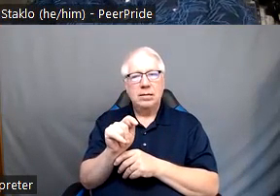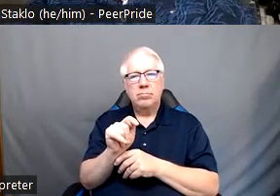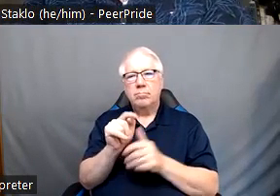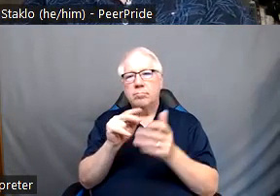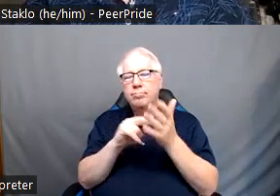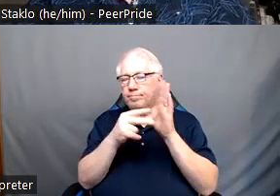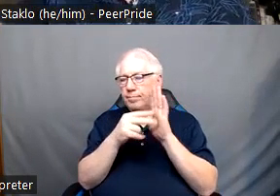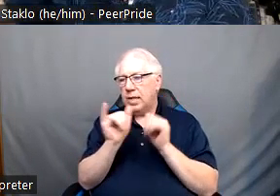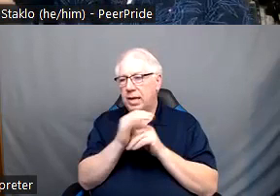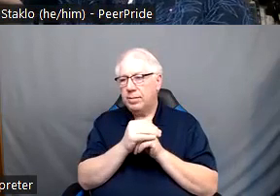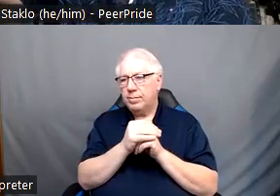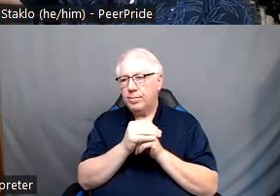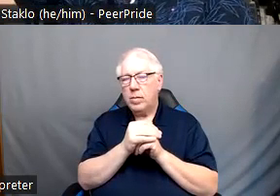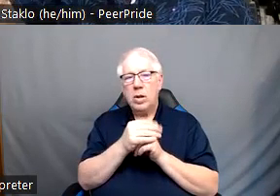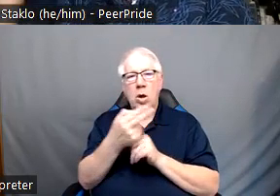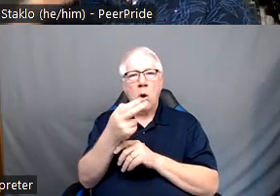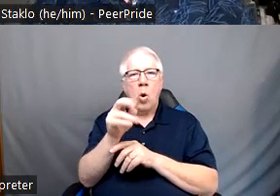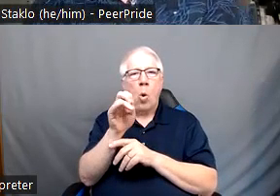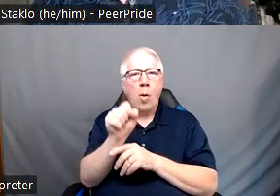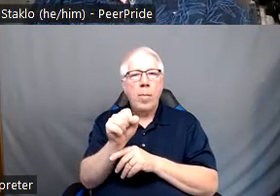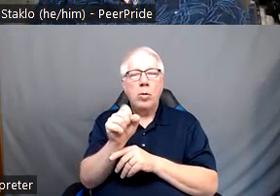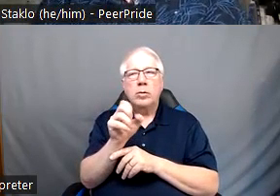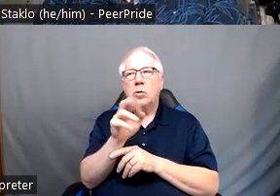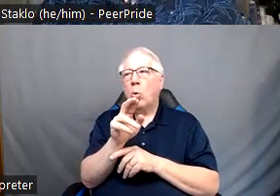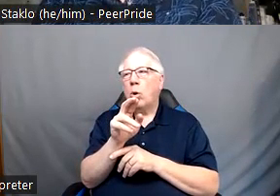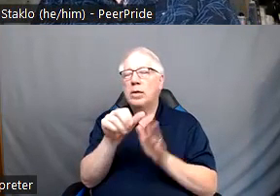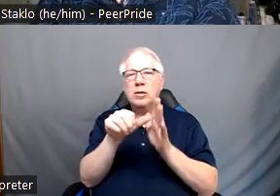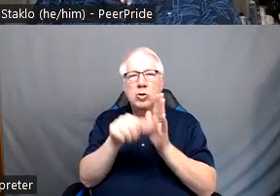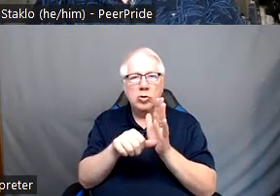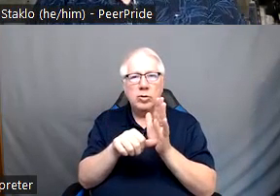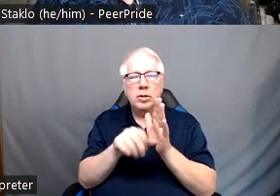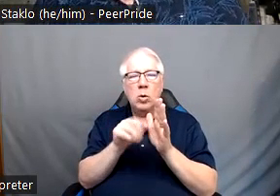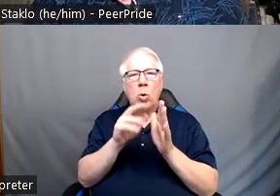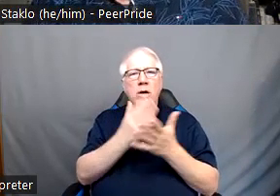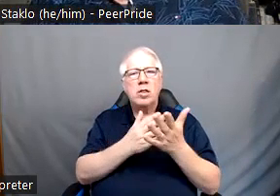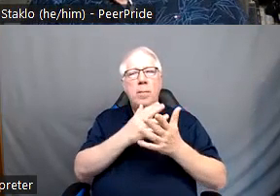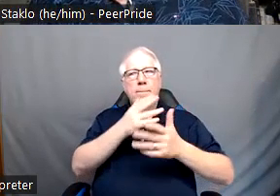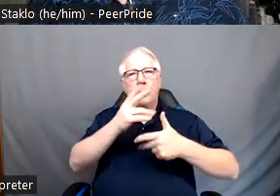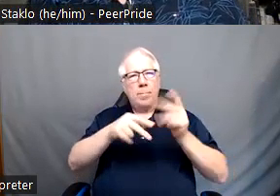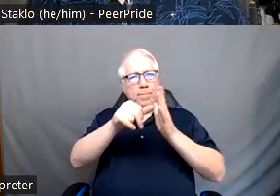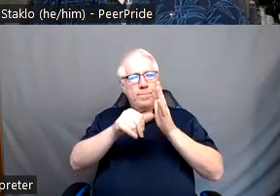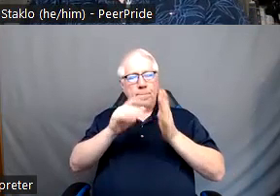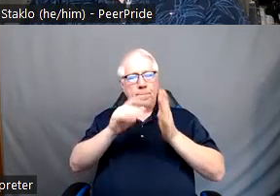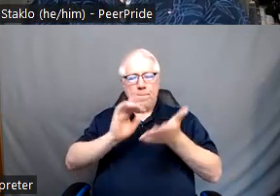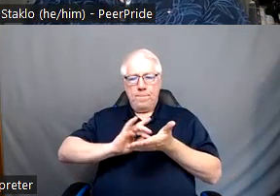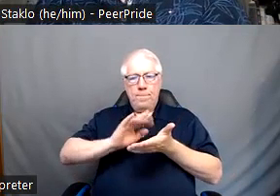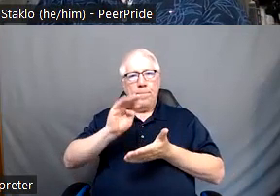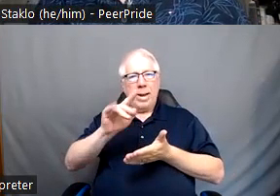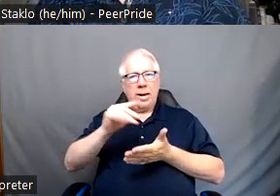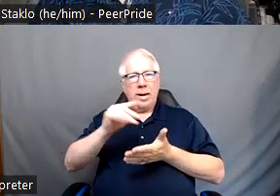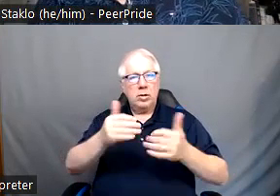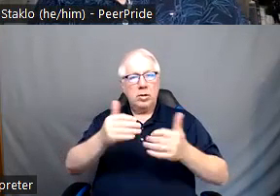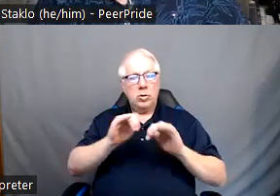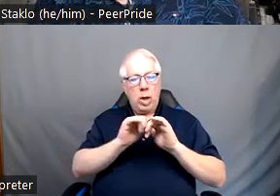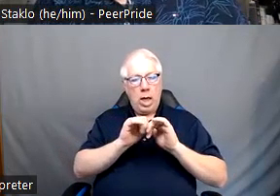to hormones or surgery or some other like medical procedures to help people align